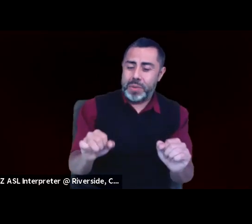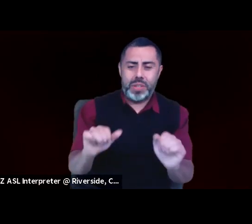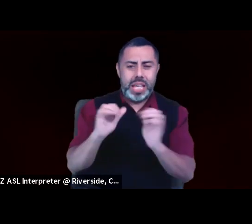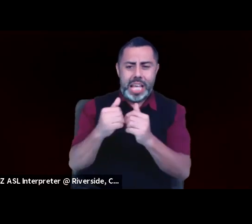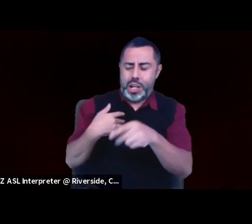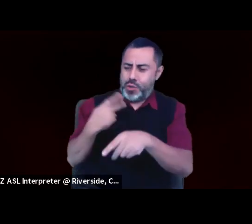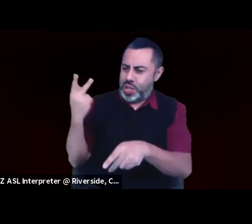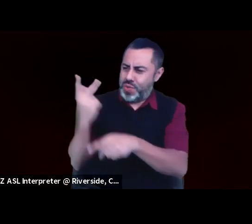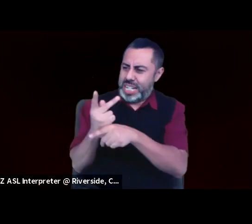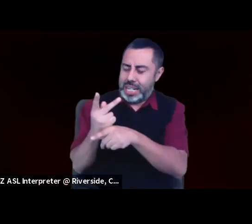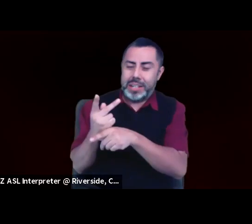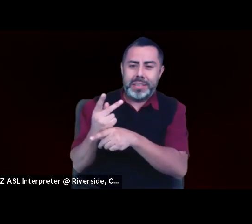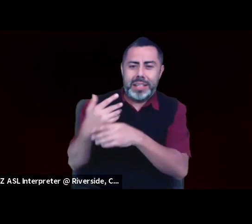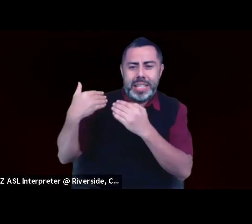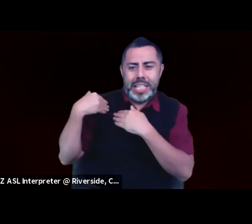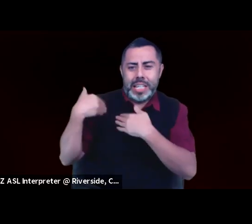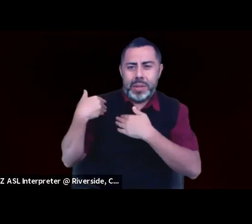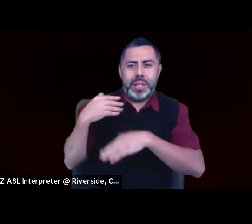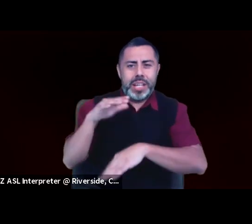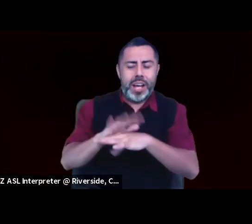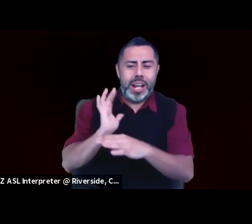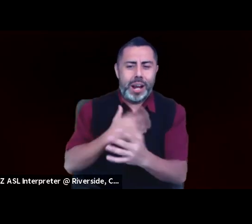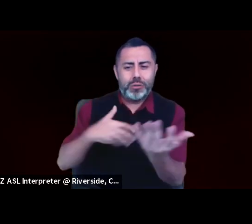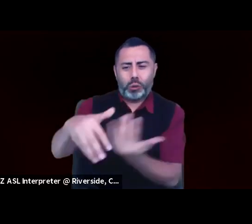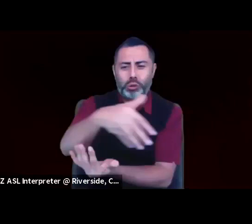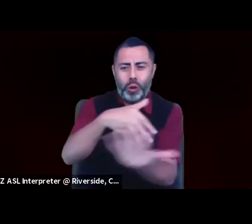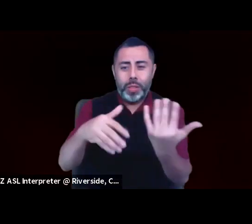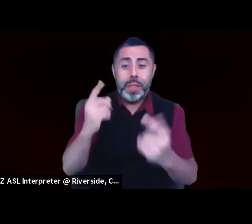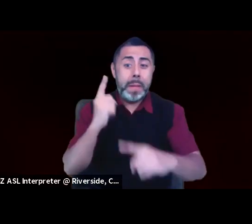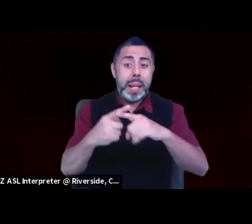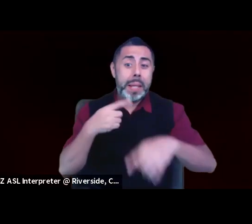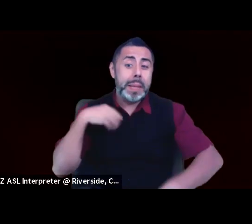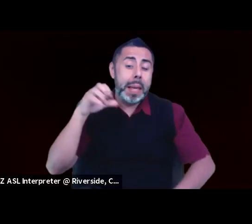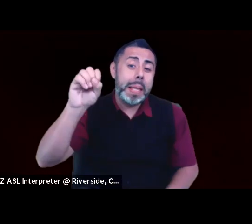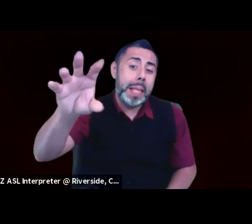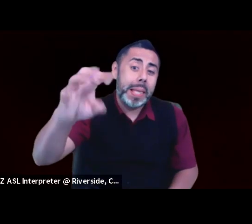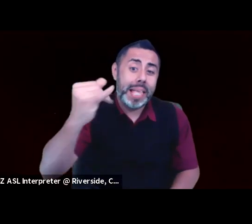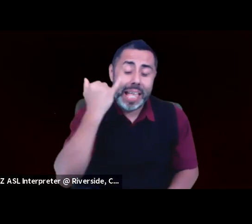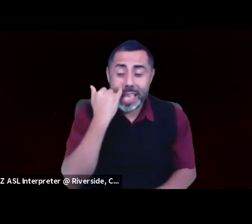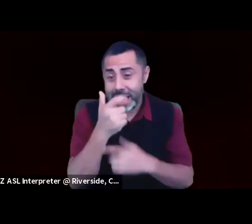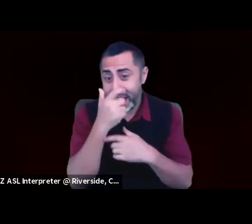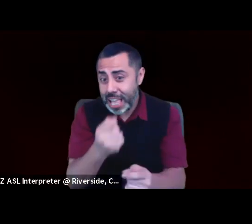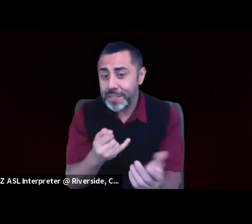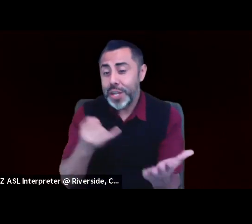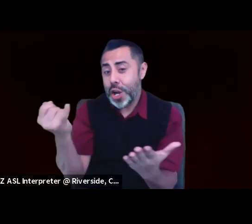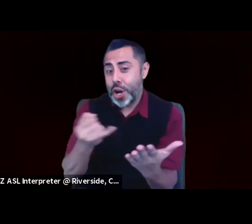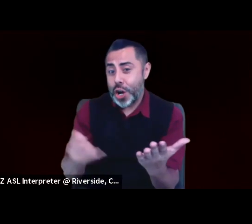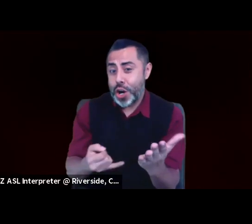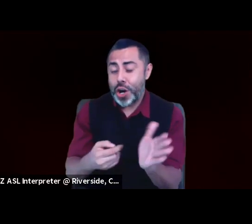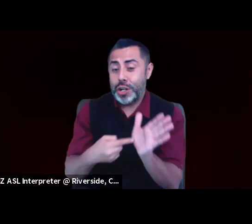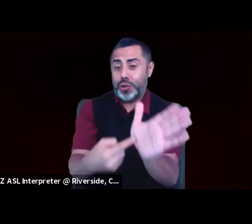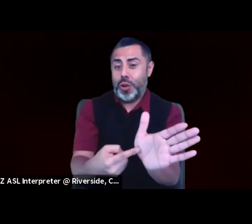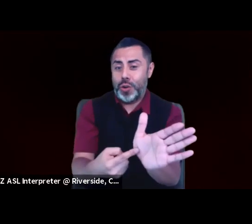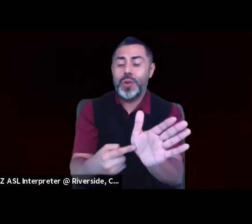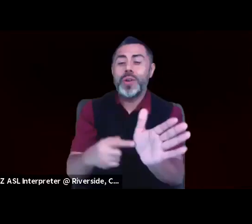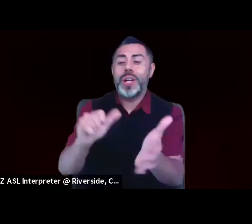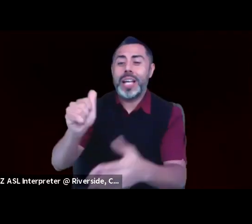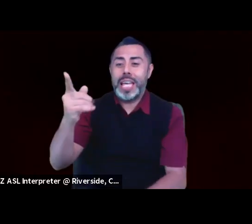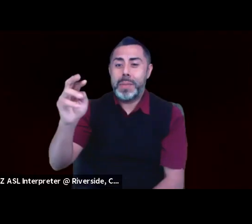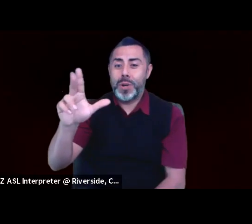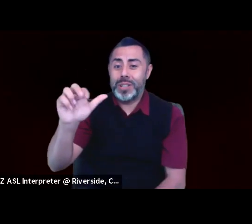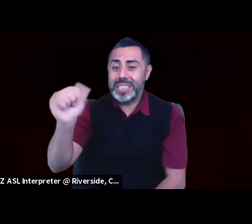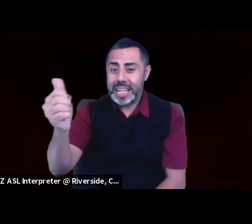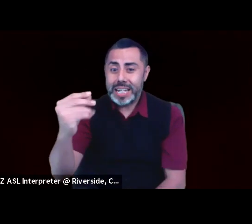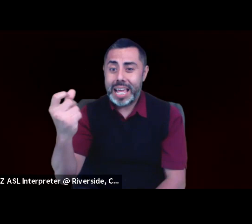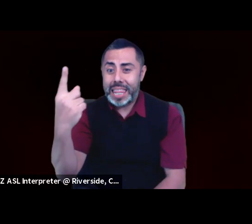the socials? And just want to give a little plug here. If you're interested in the art showing April 10th and 11th with All